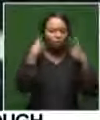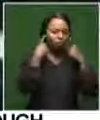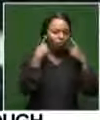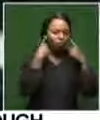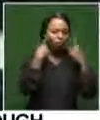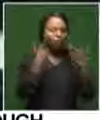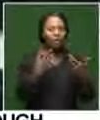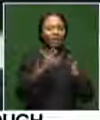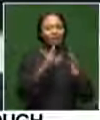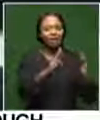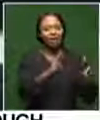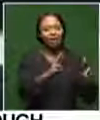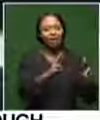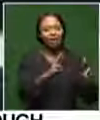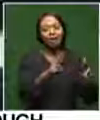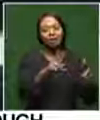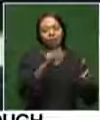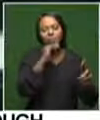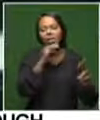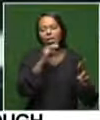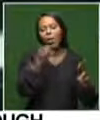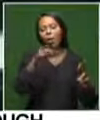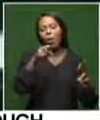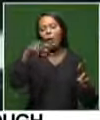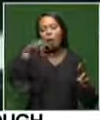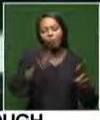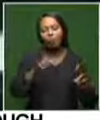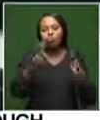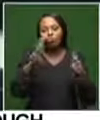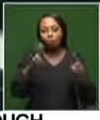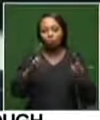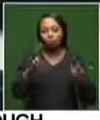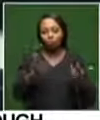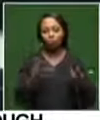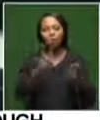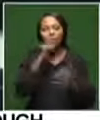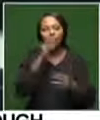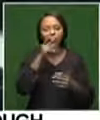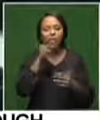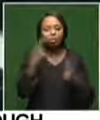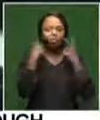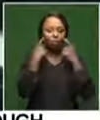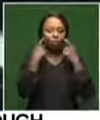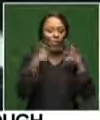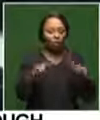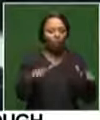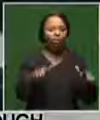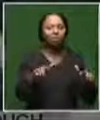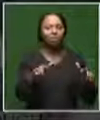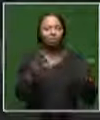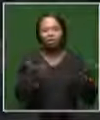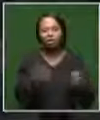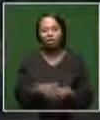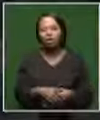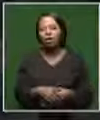Itemba, like faith, and there's also Afrikaans included in the crossword puzzle. Okay. Goed, which means